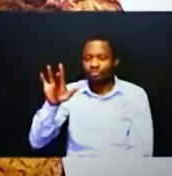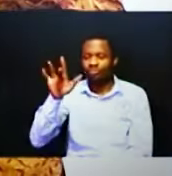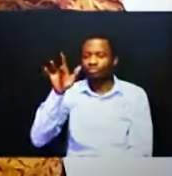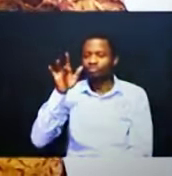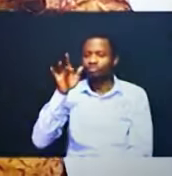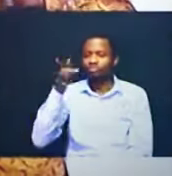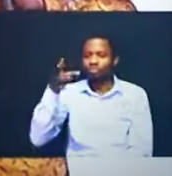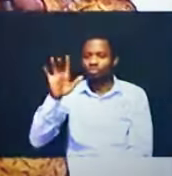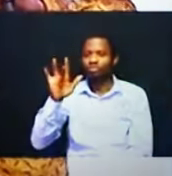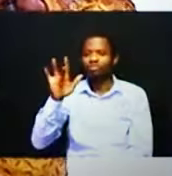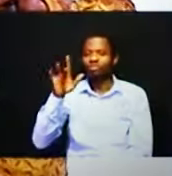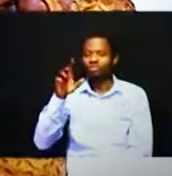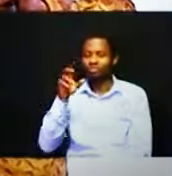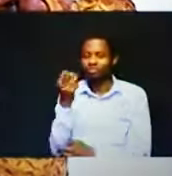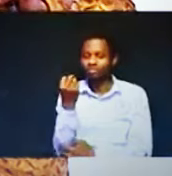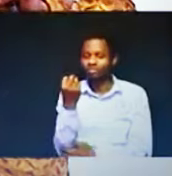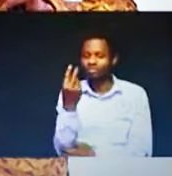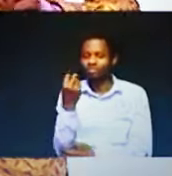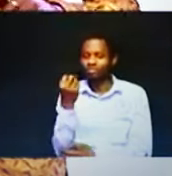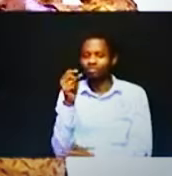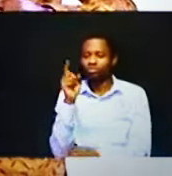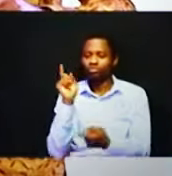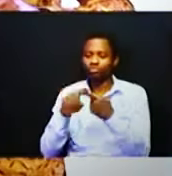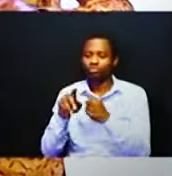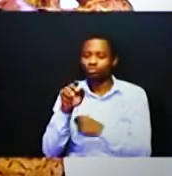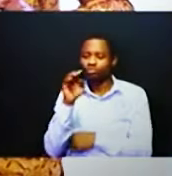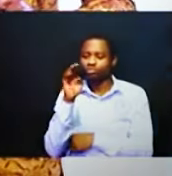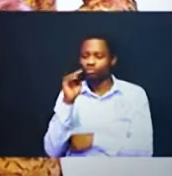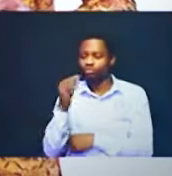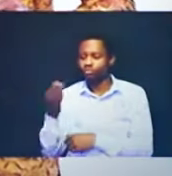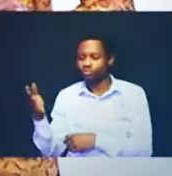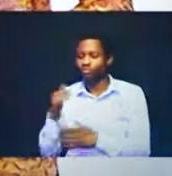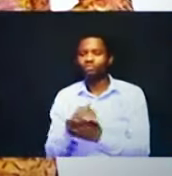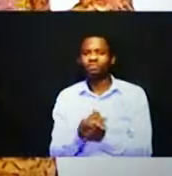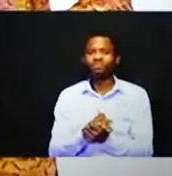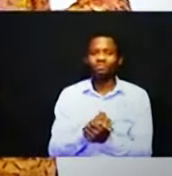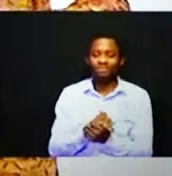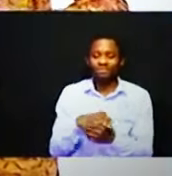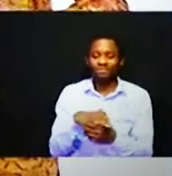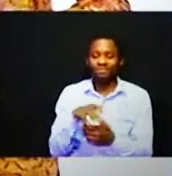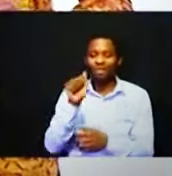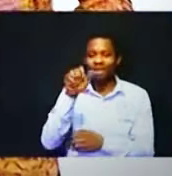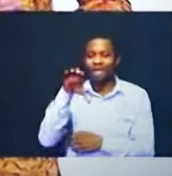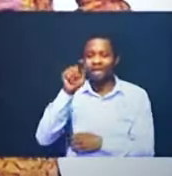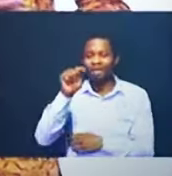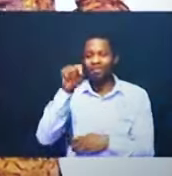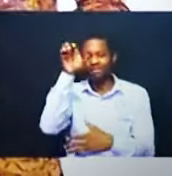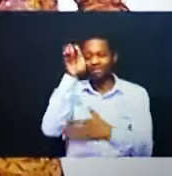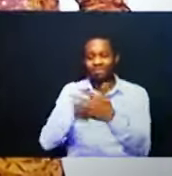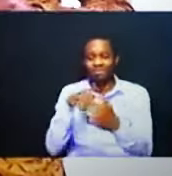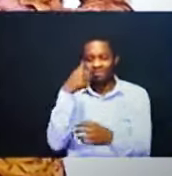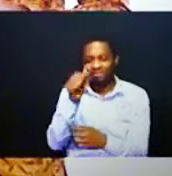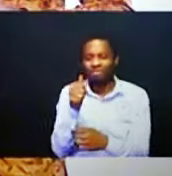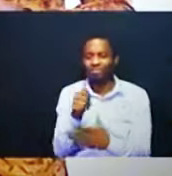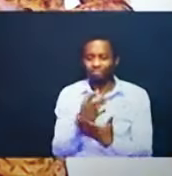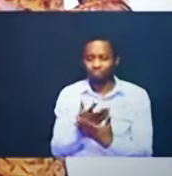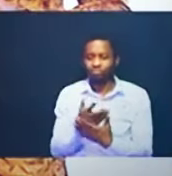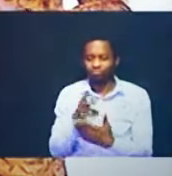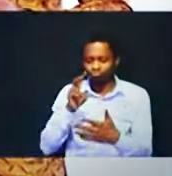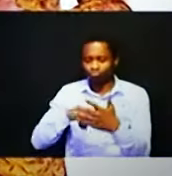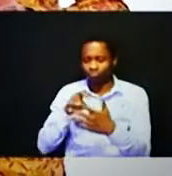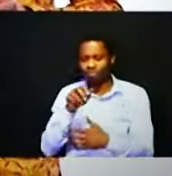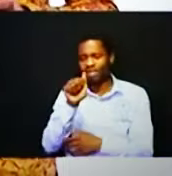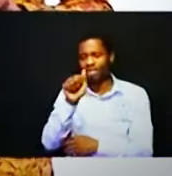25:12-14. I've interacted with Psalm 25 in this teaching. And Acts chapter 10 is talking about Cornelius. Let's read Acts chapter